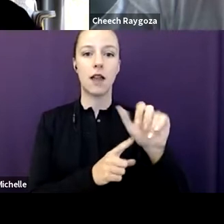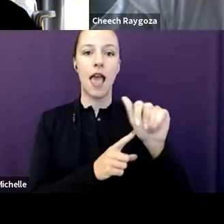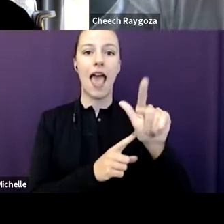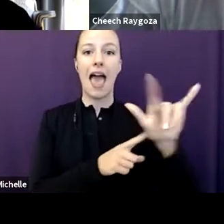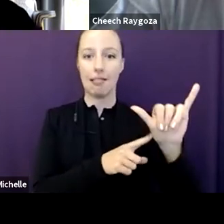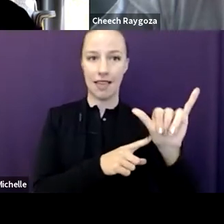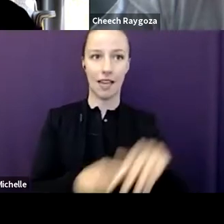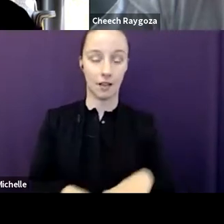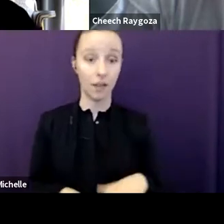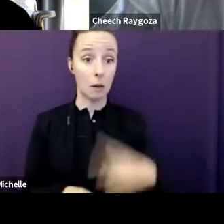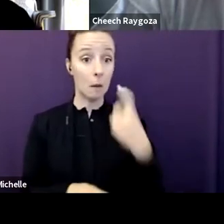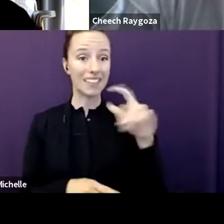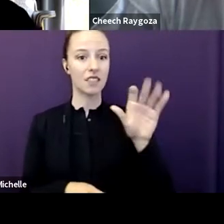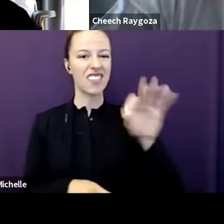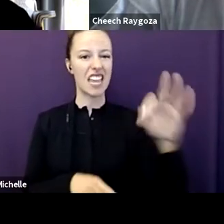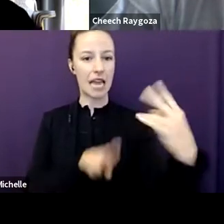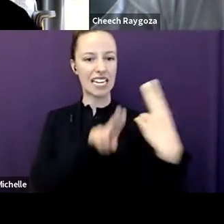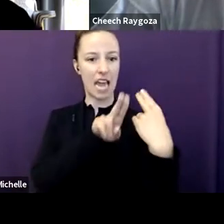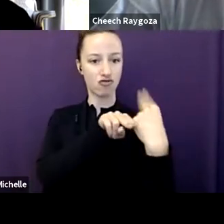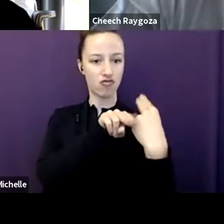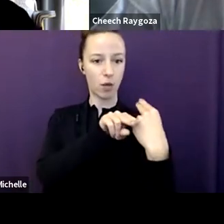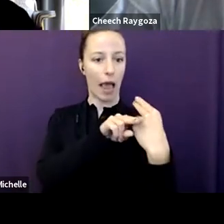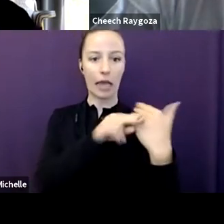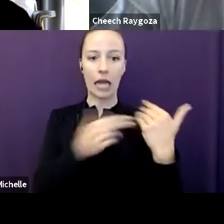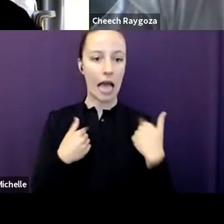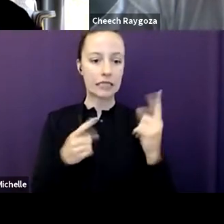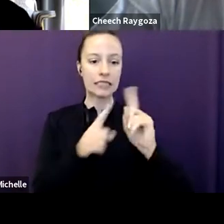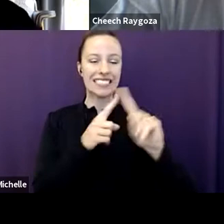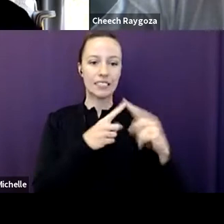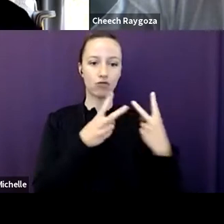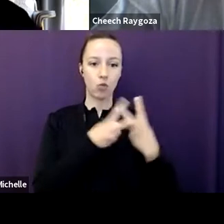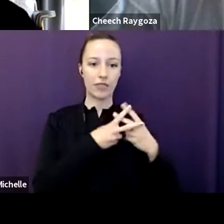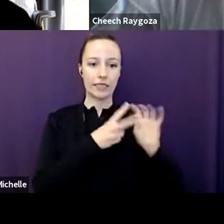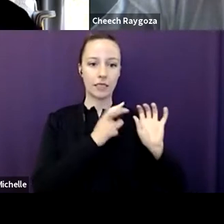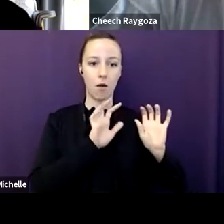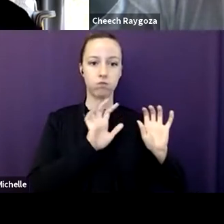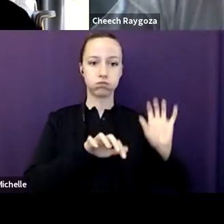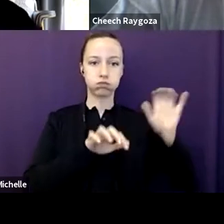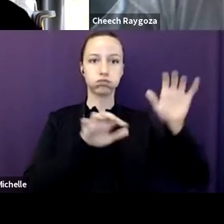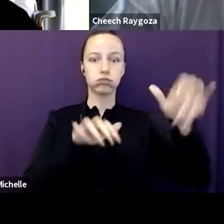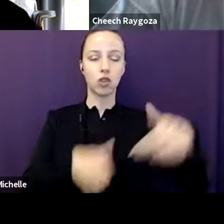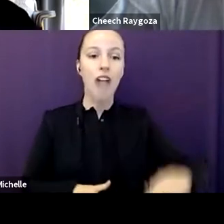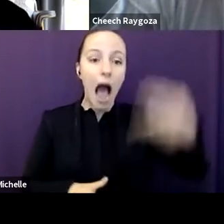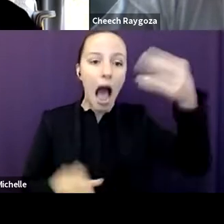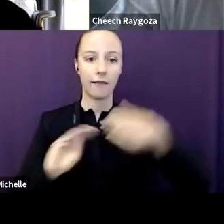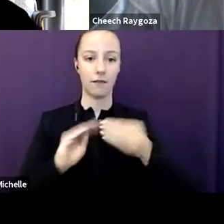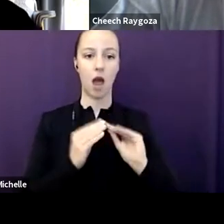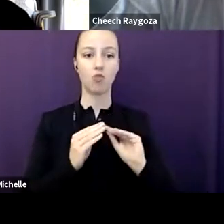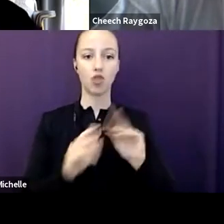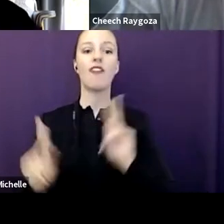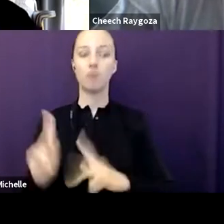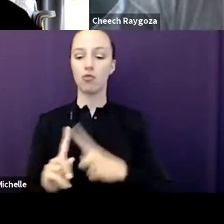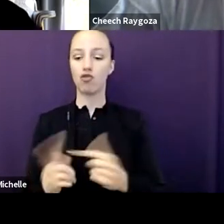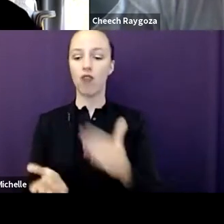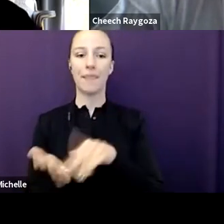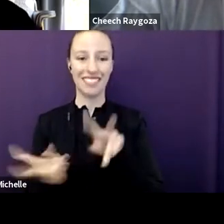up and down the 99, right, you have all these different prisons, right, and there's a very large population of people from the Central Valley also that